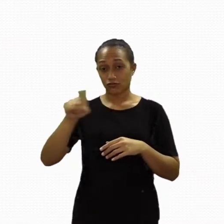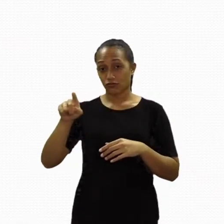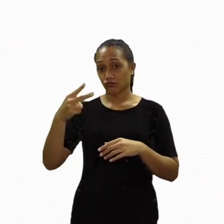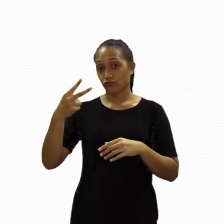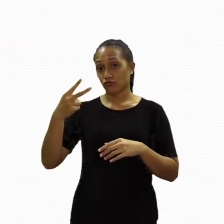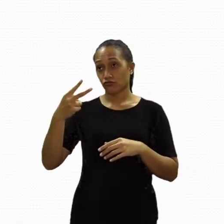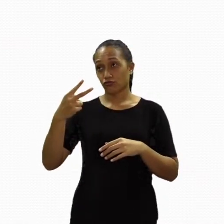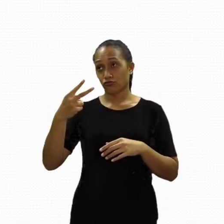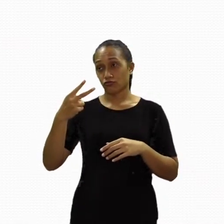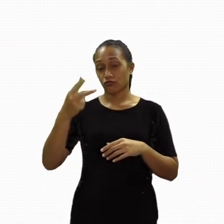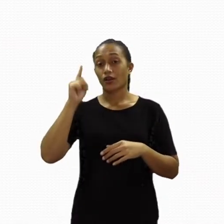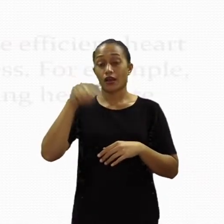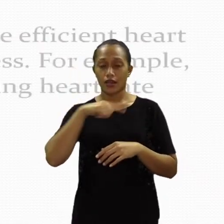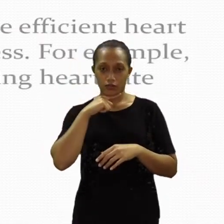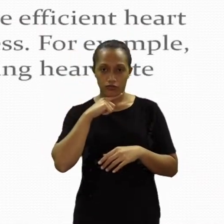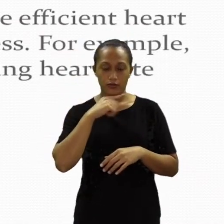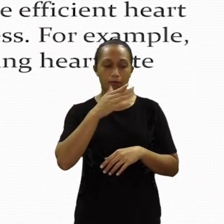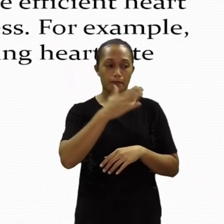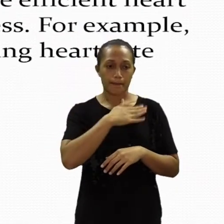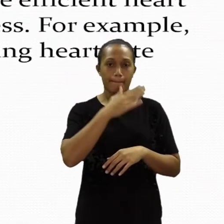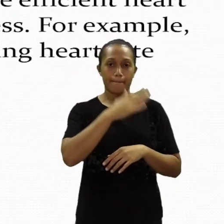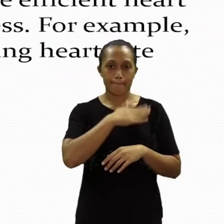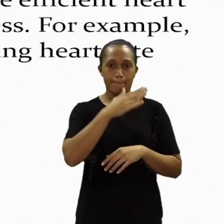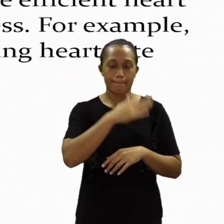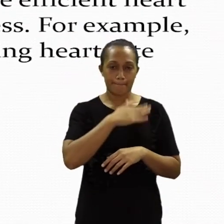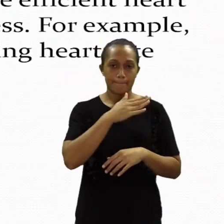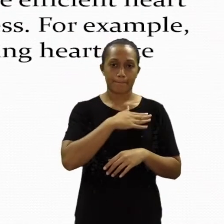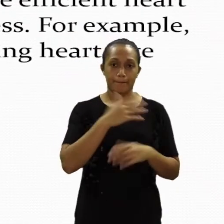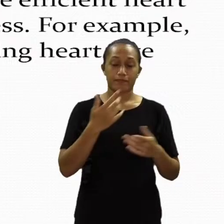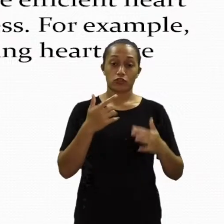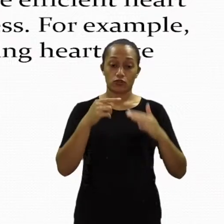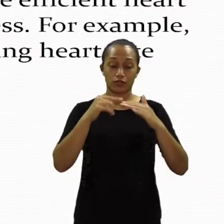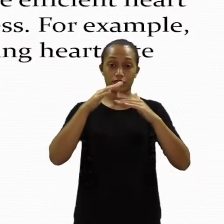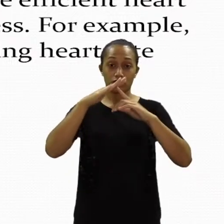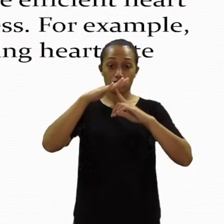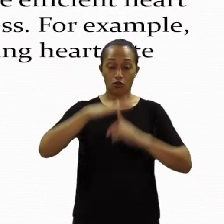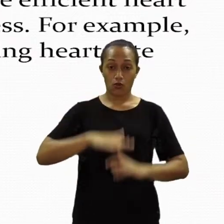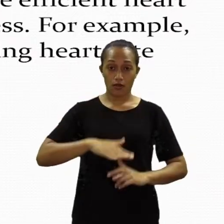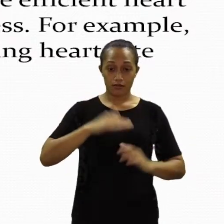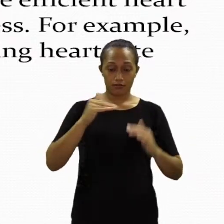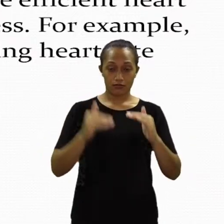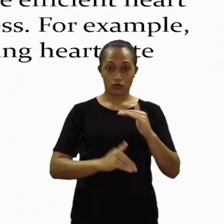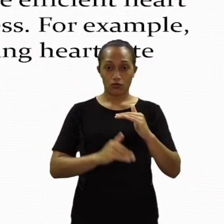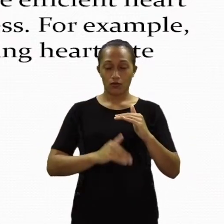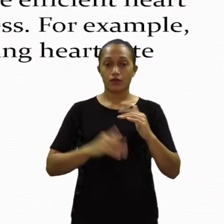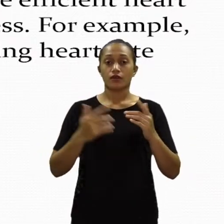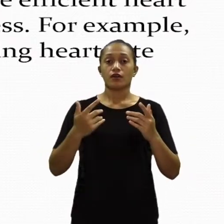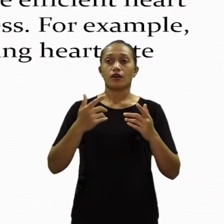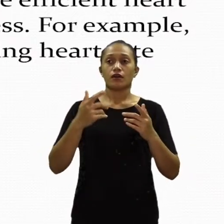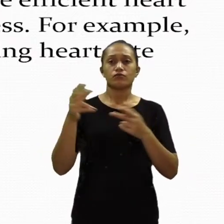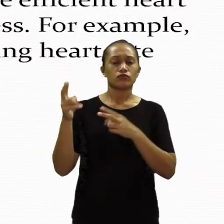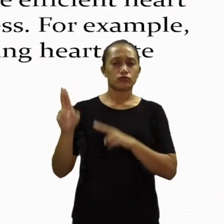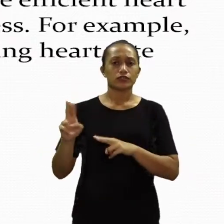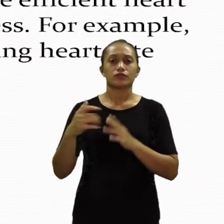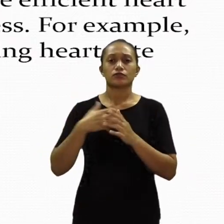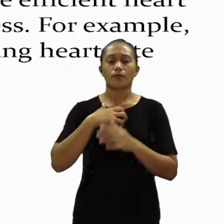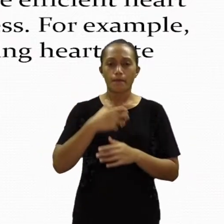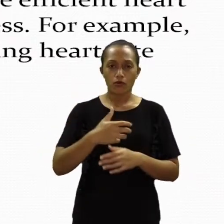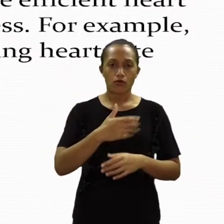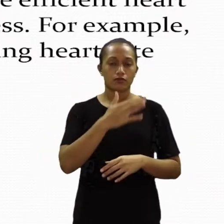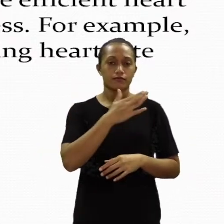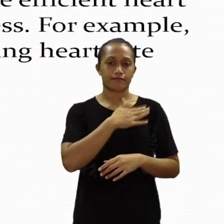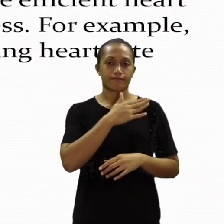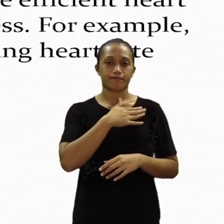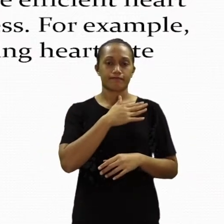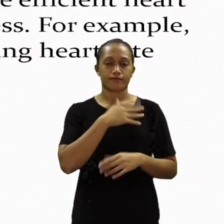100 beats per minute. So generally, a lower heart rate at rest implies more efficient heart